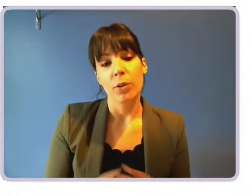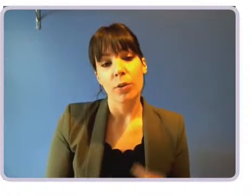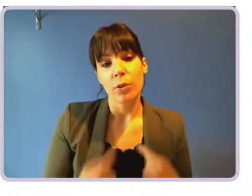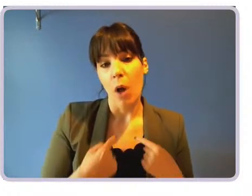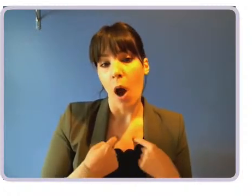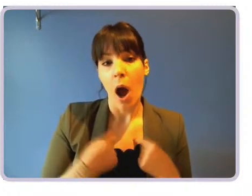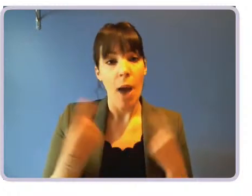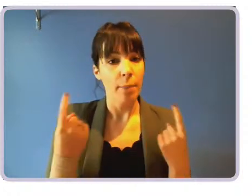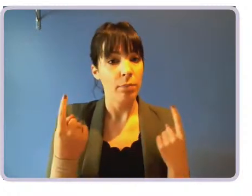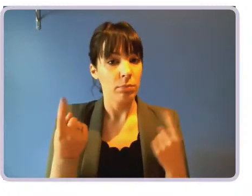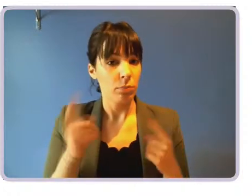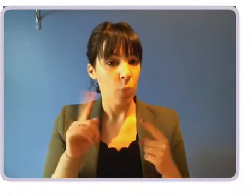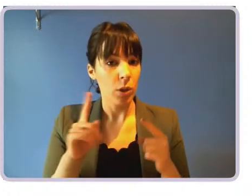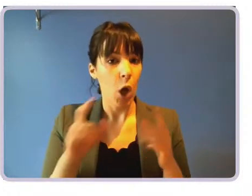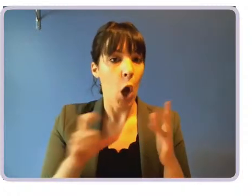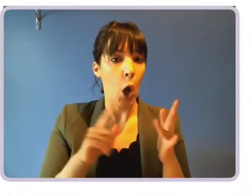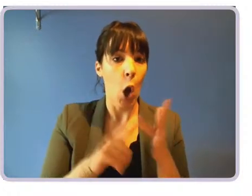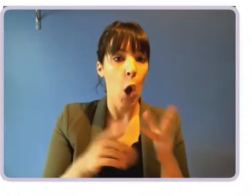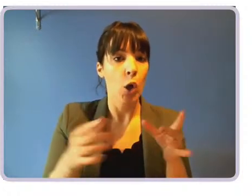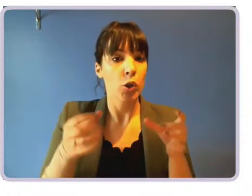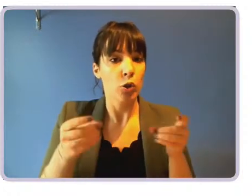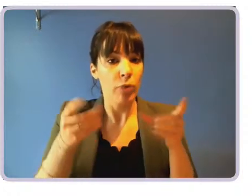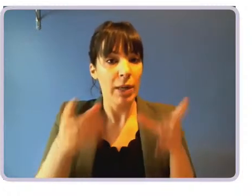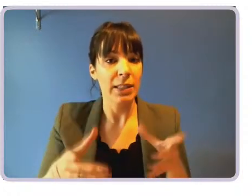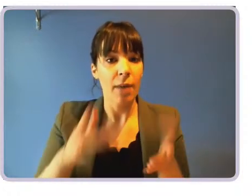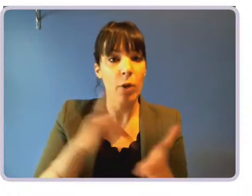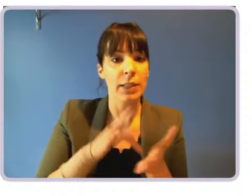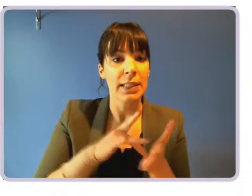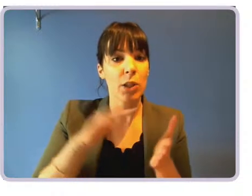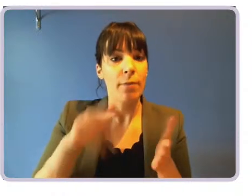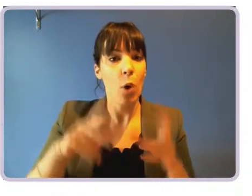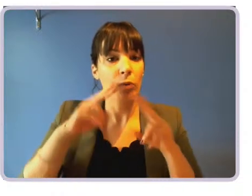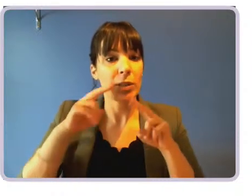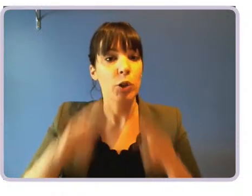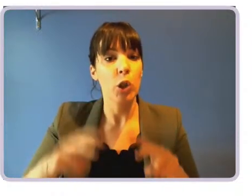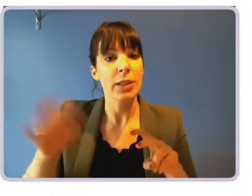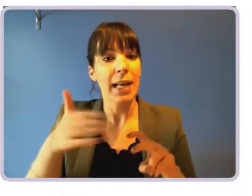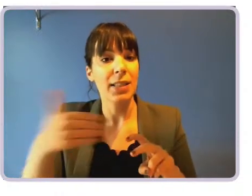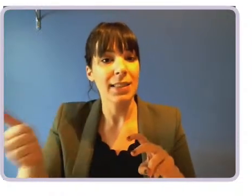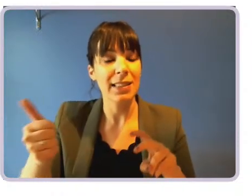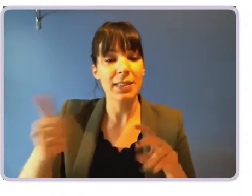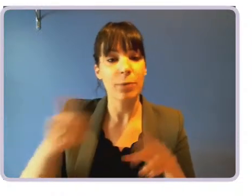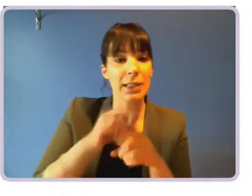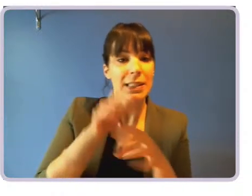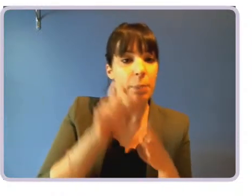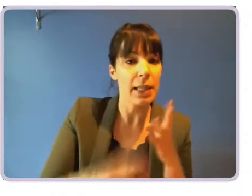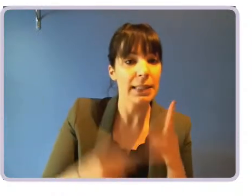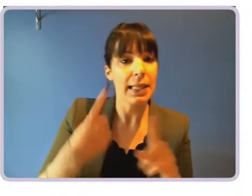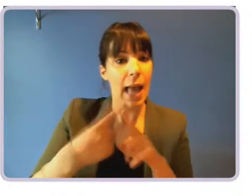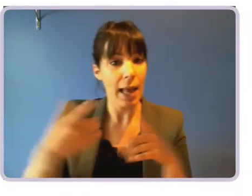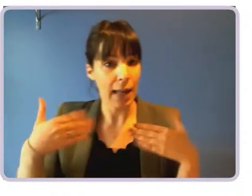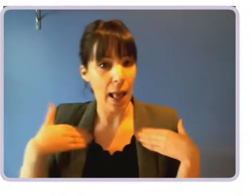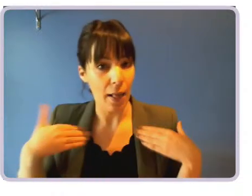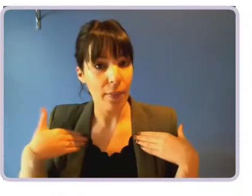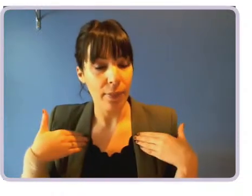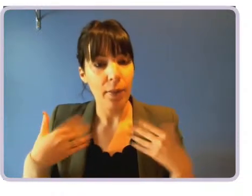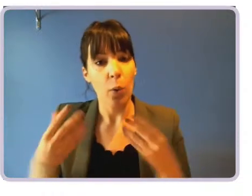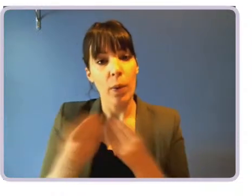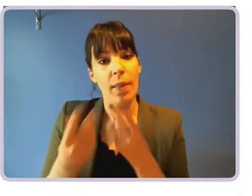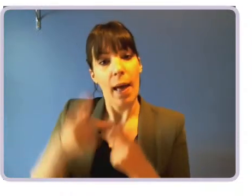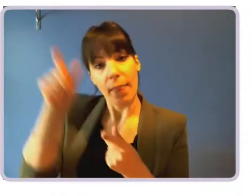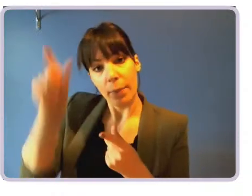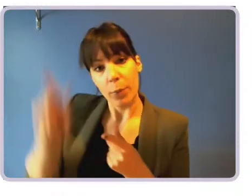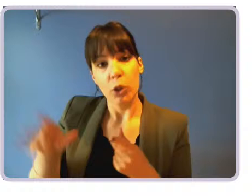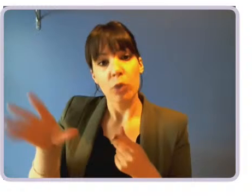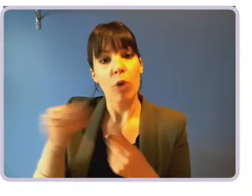co-director of the Centre for Research Excellence in Disability and Health with Gwyneth Llewellyn from University of Sydney.